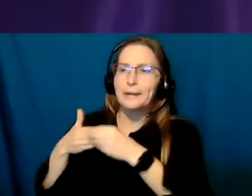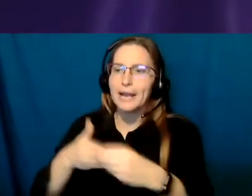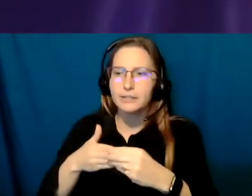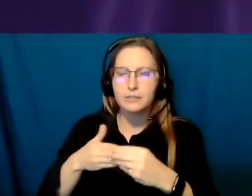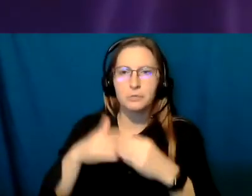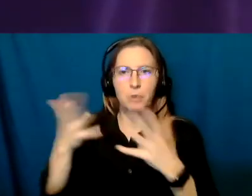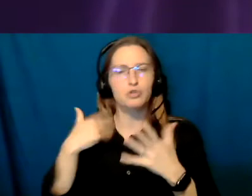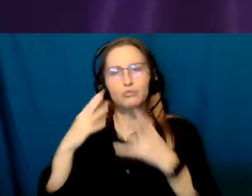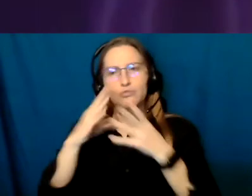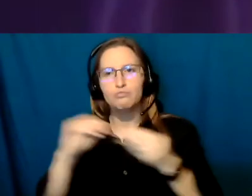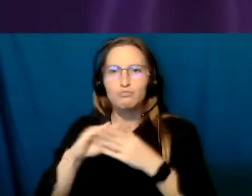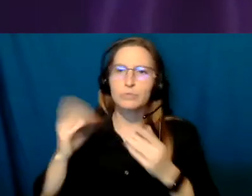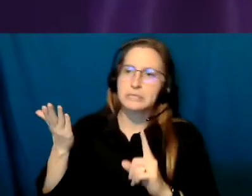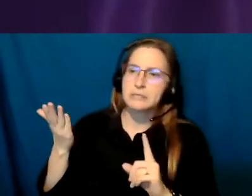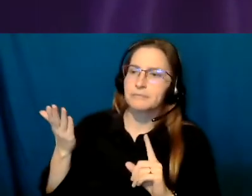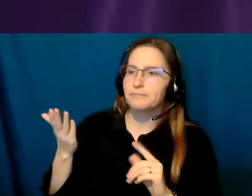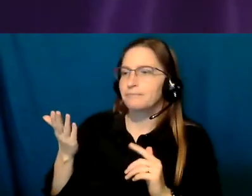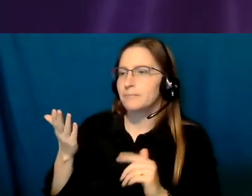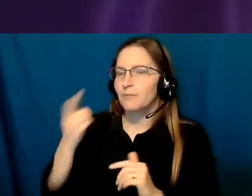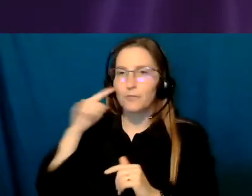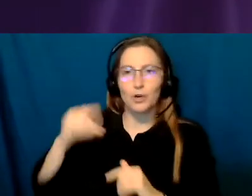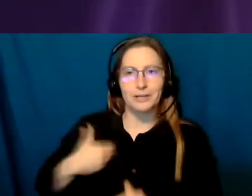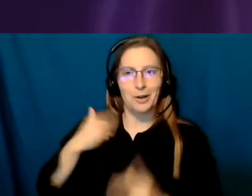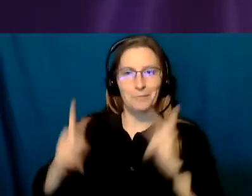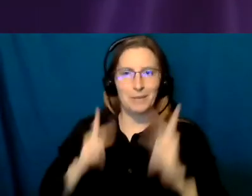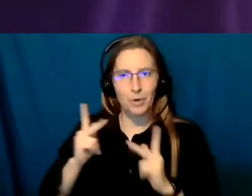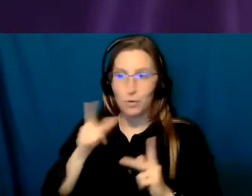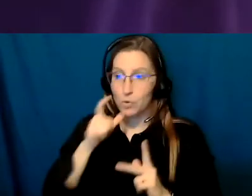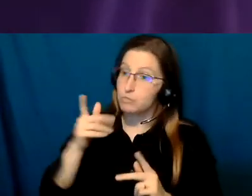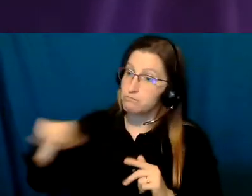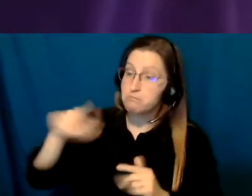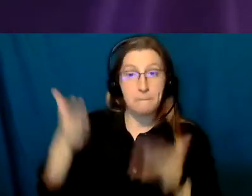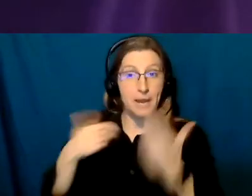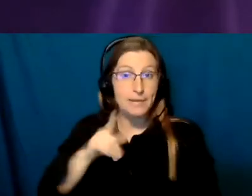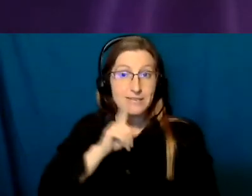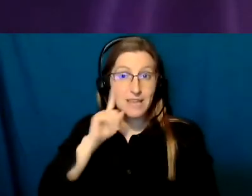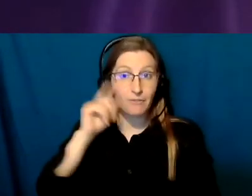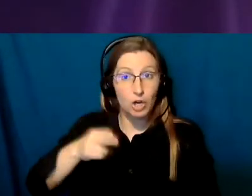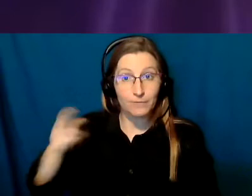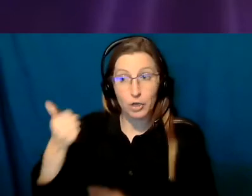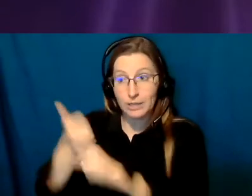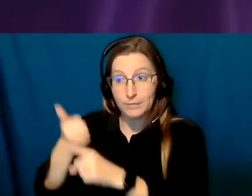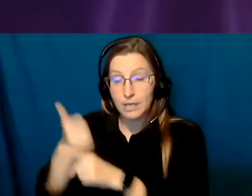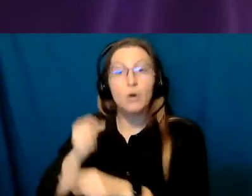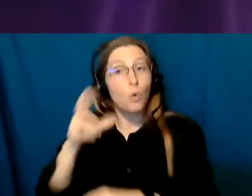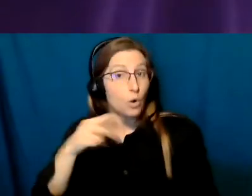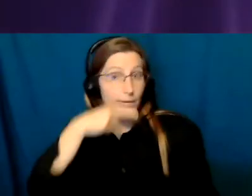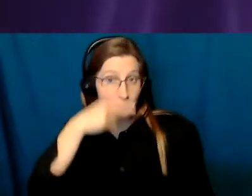share with these young people who may be deaf or hard of hearing, but may also be